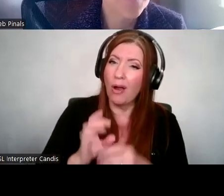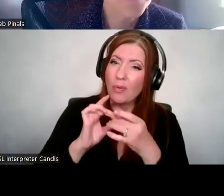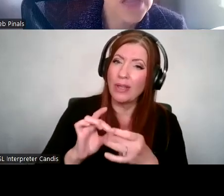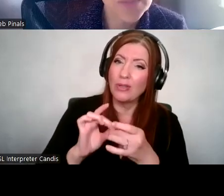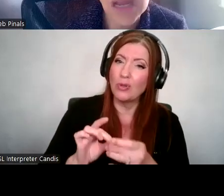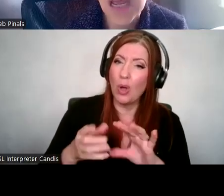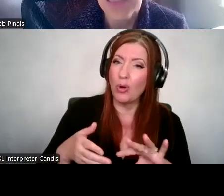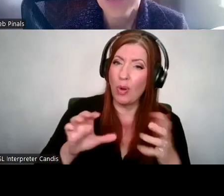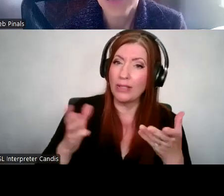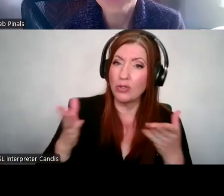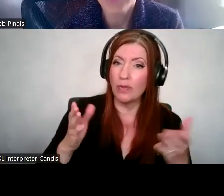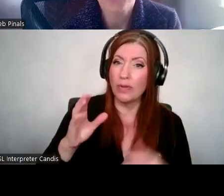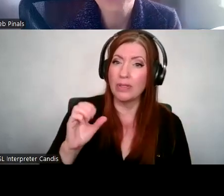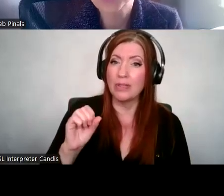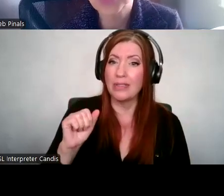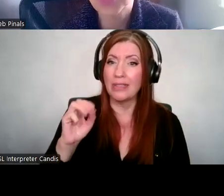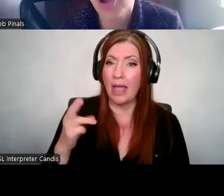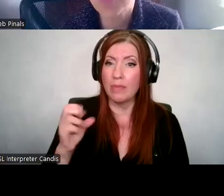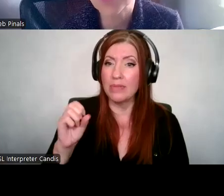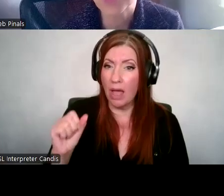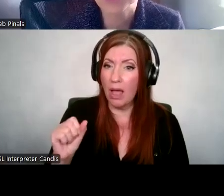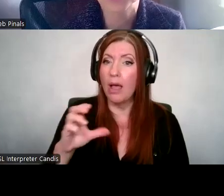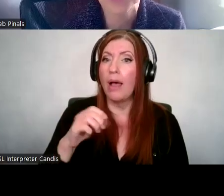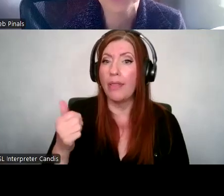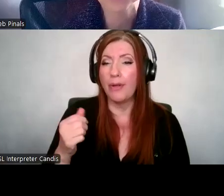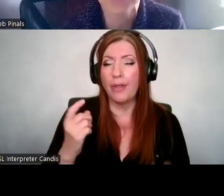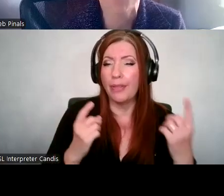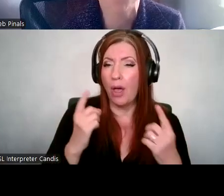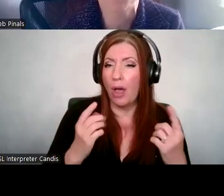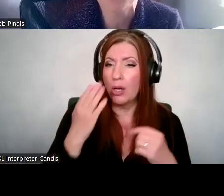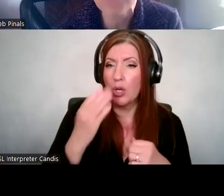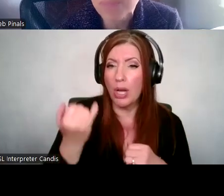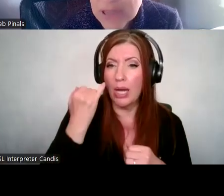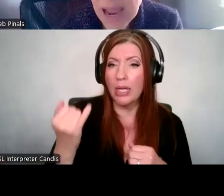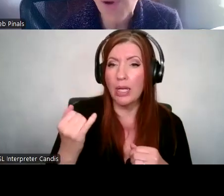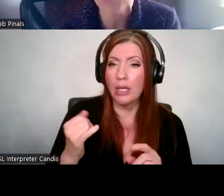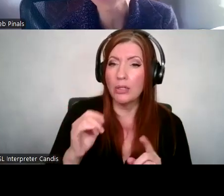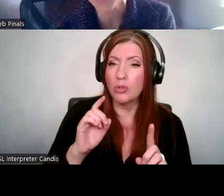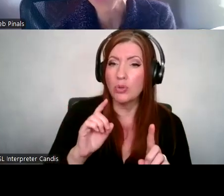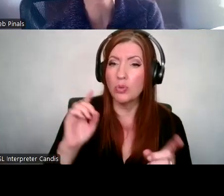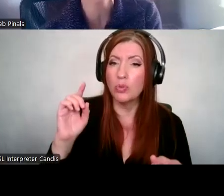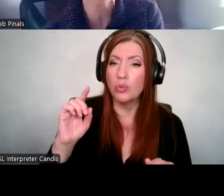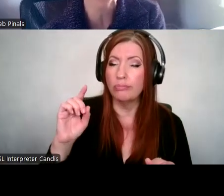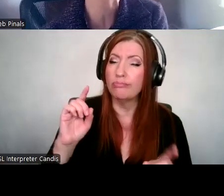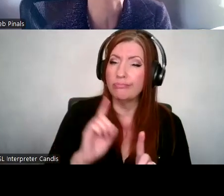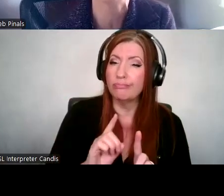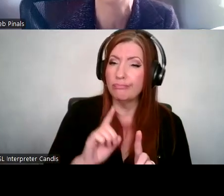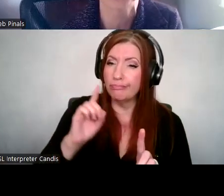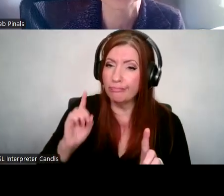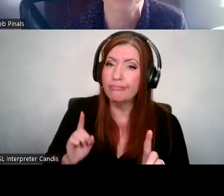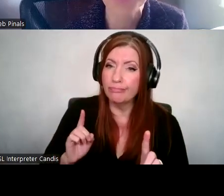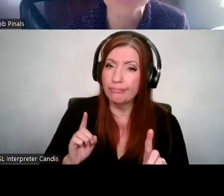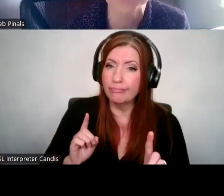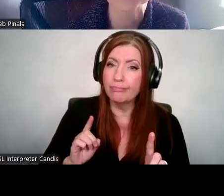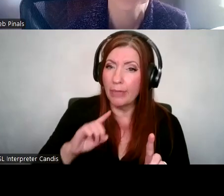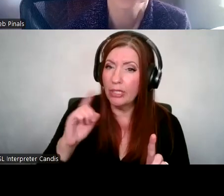that SAMHSA and others just thought it was good to take a step down and out and back to